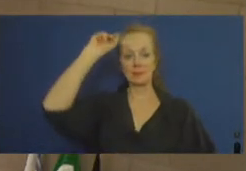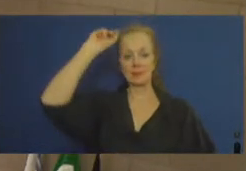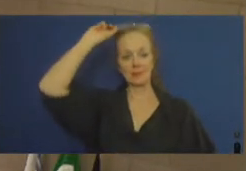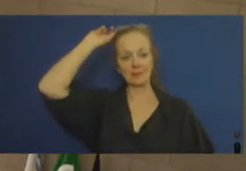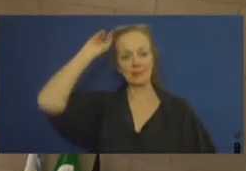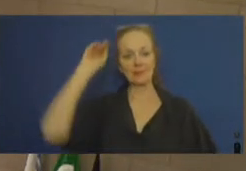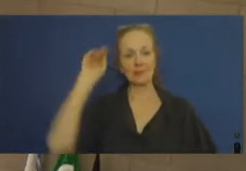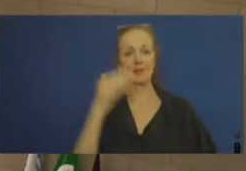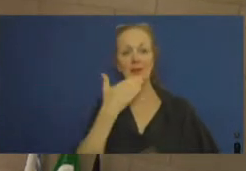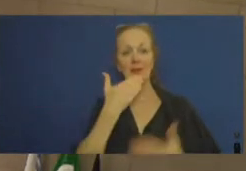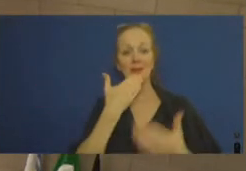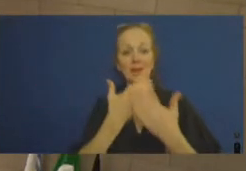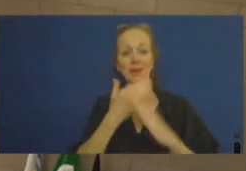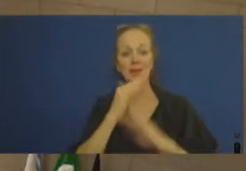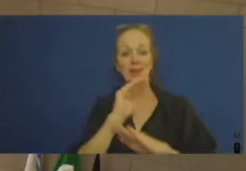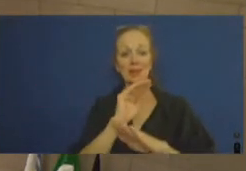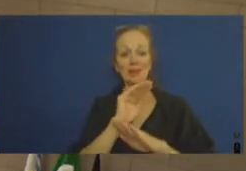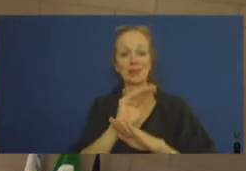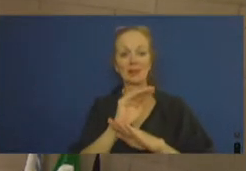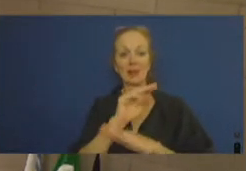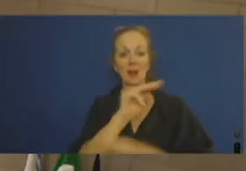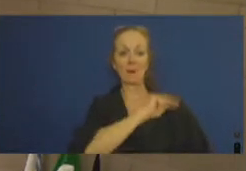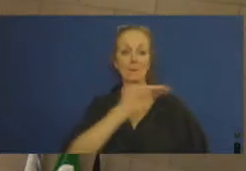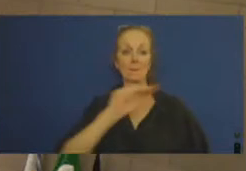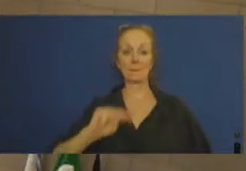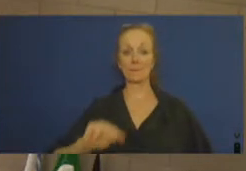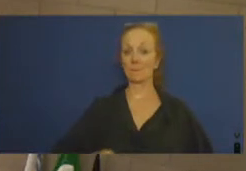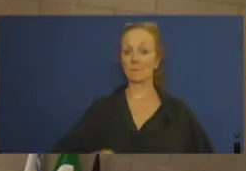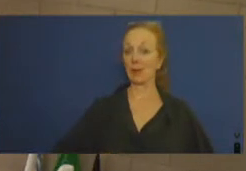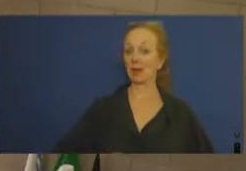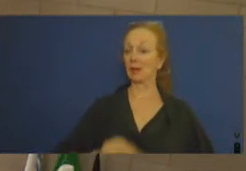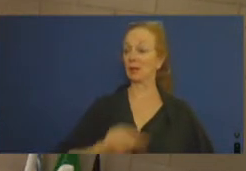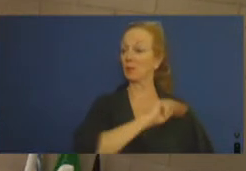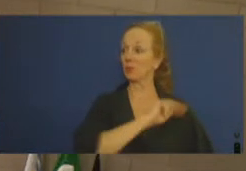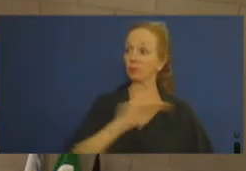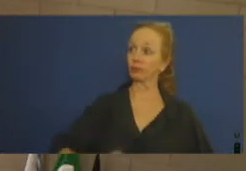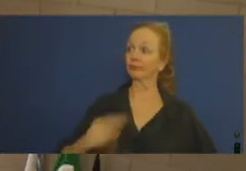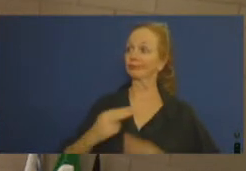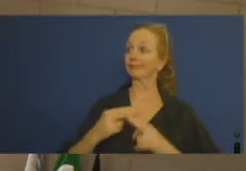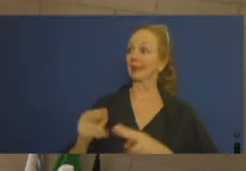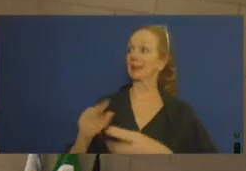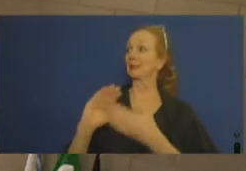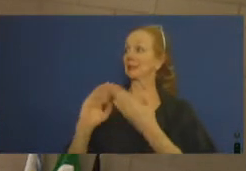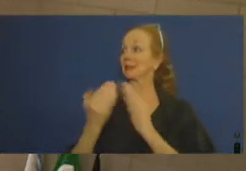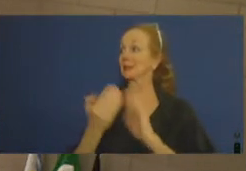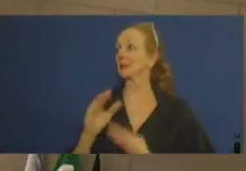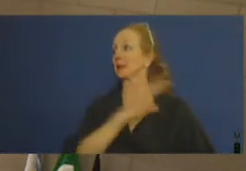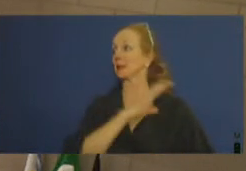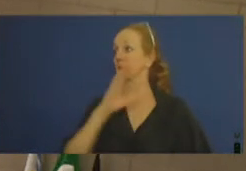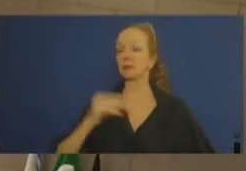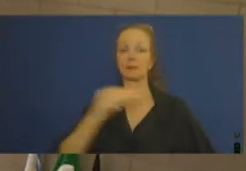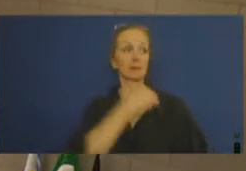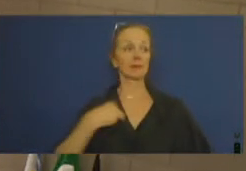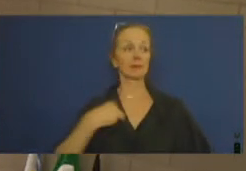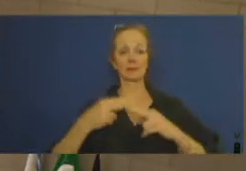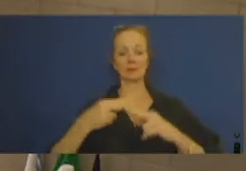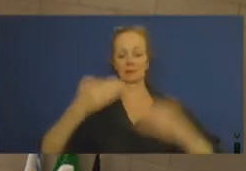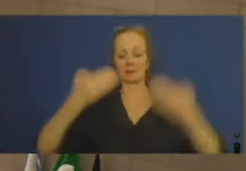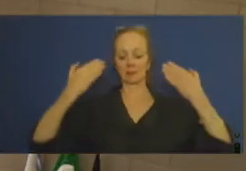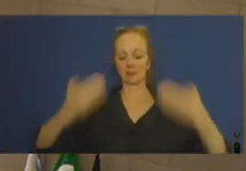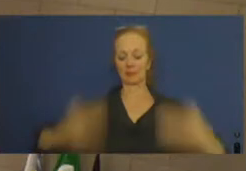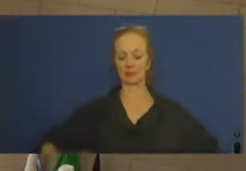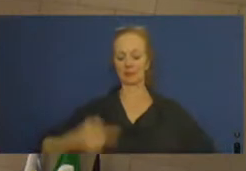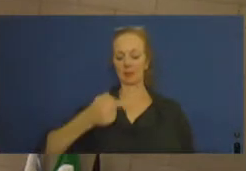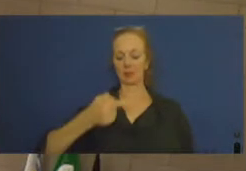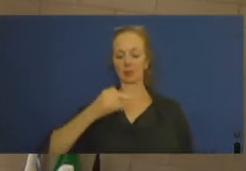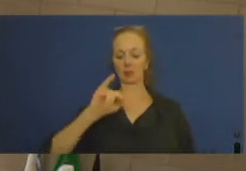Good evening, Mayor Lyles, Mayor Pro Tem Anderson, and City Council members. My name is Gina Calais.